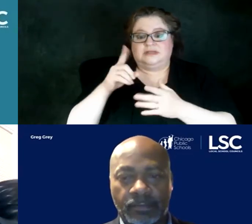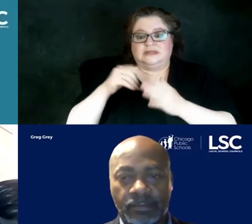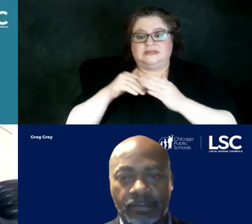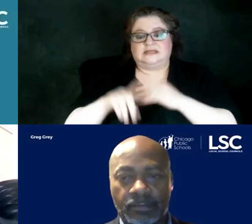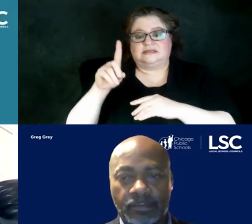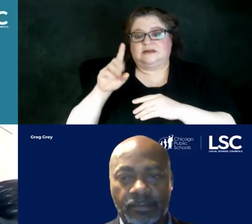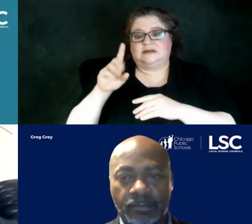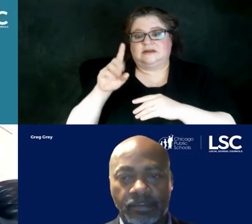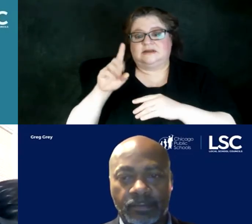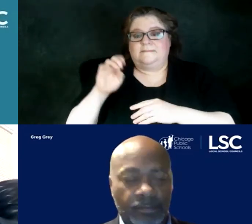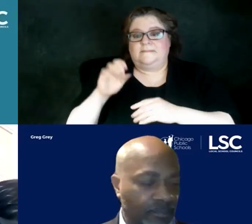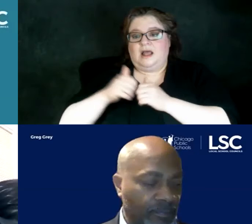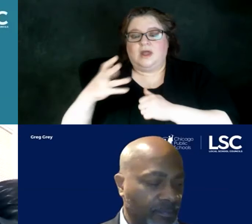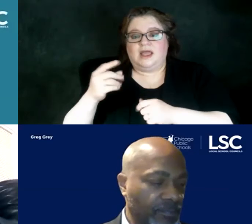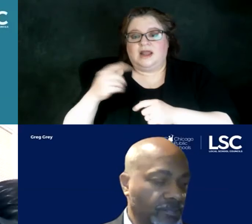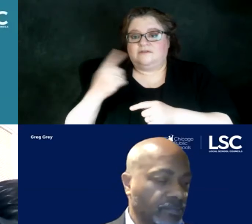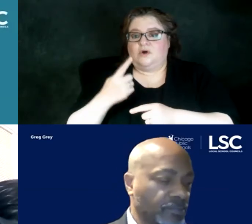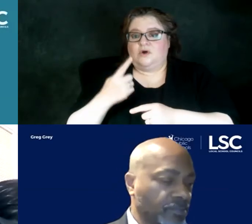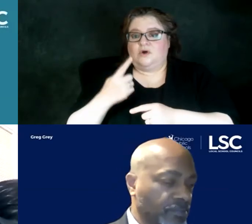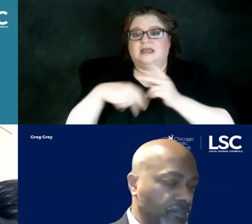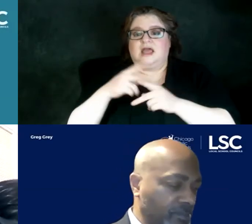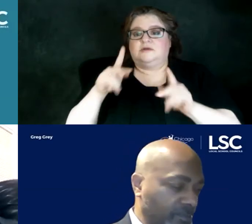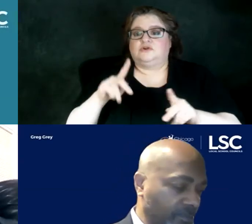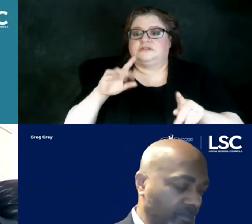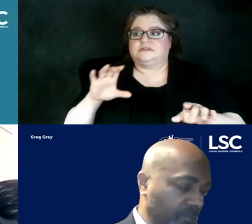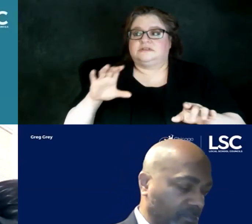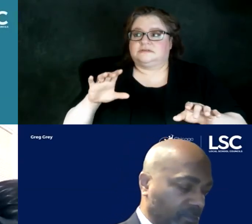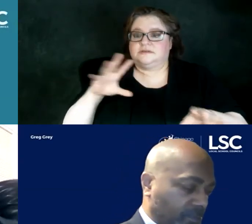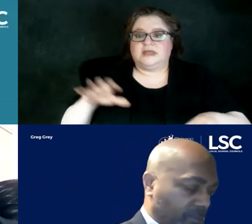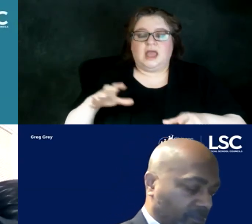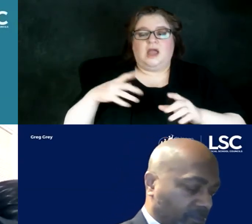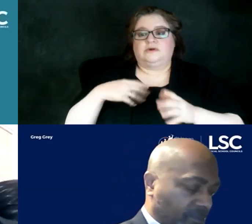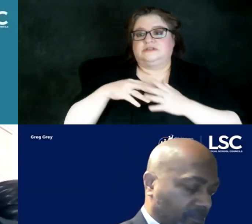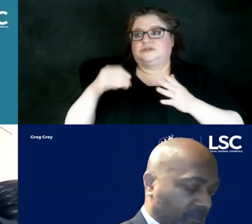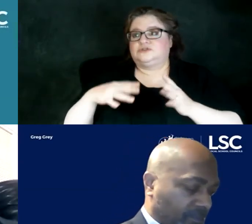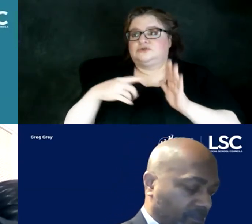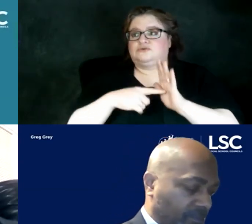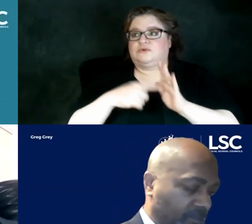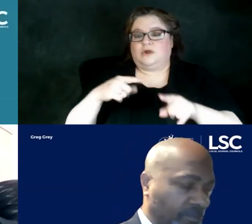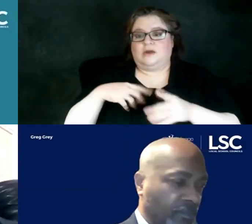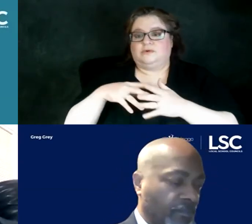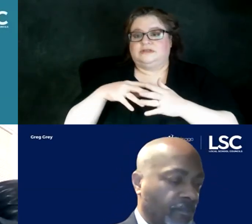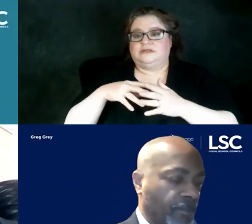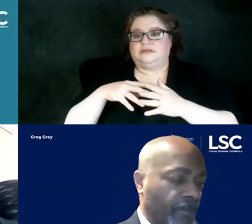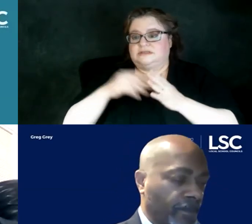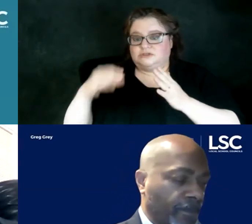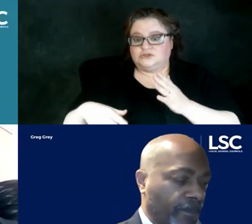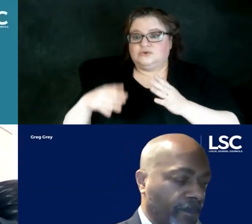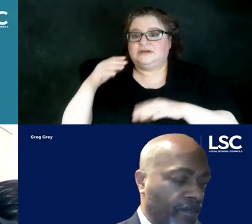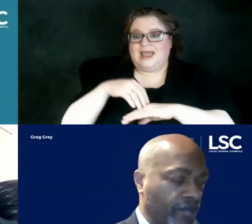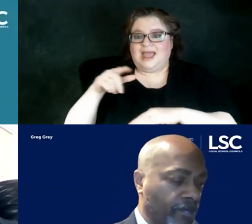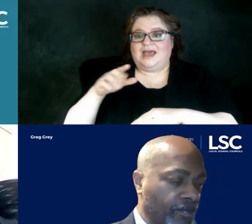always been like the type of person just to be active. I was the student rep when I was a student at Simeon and so forth.